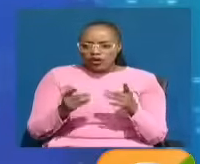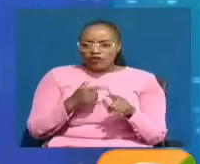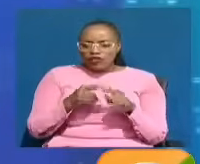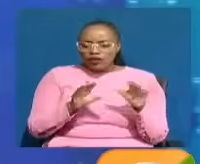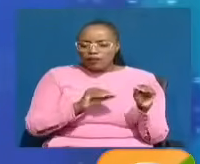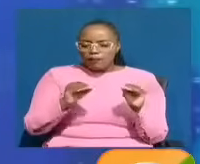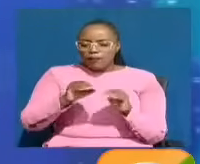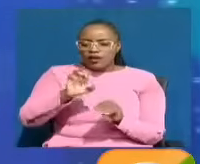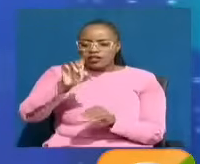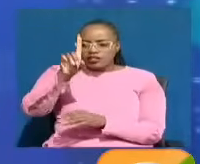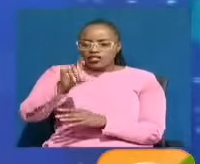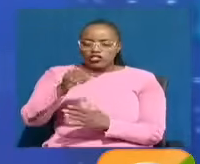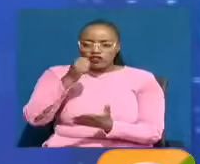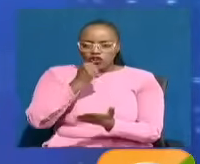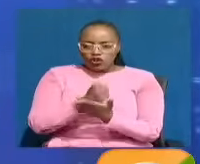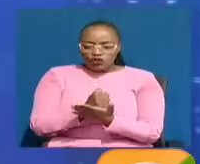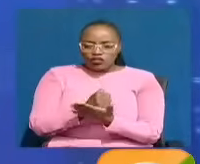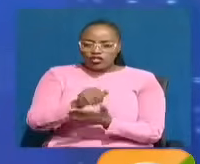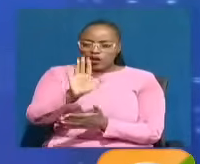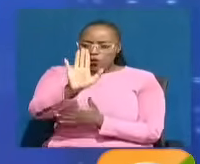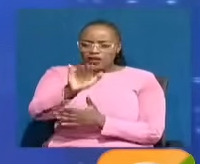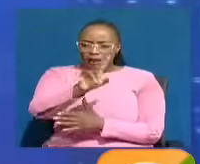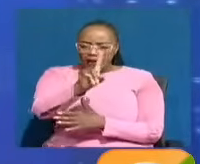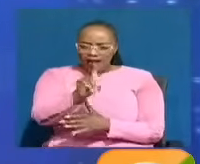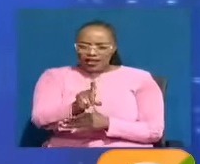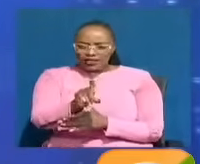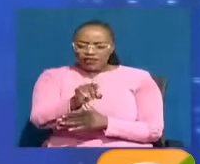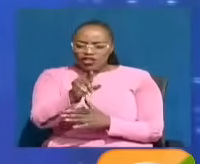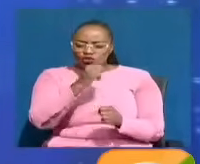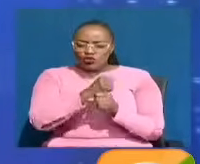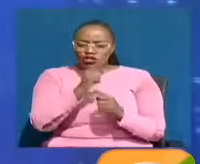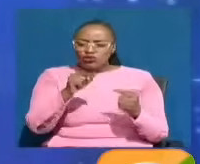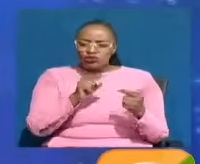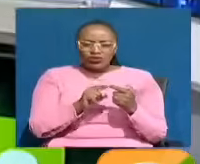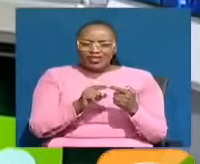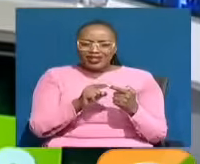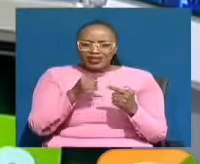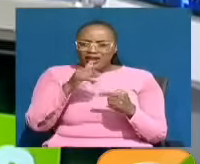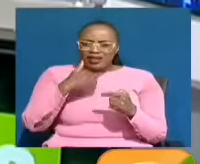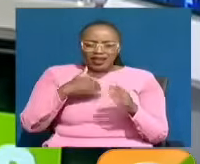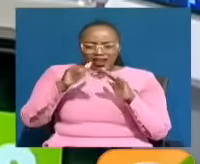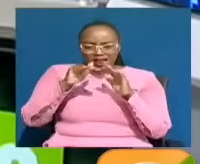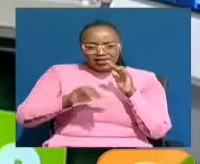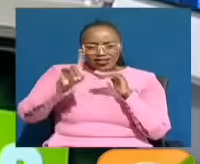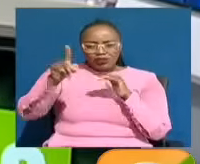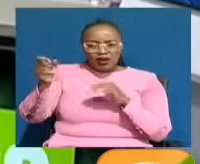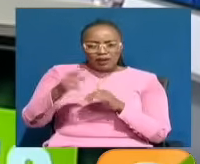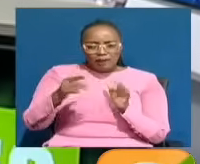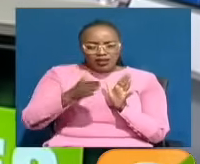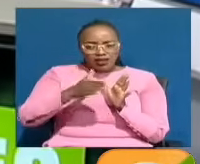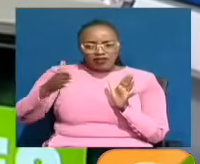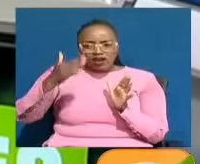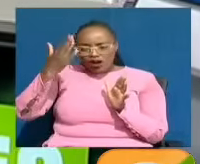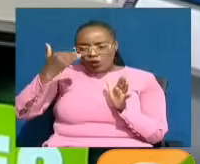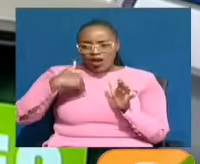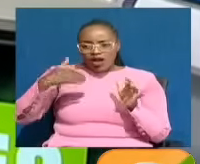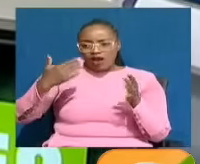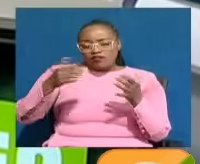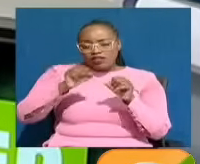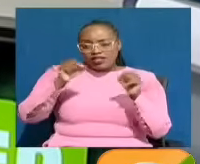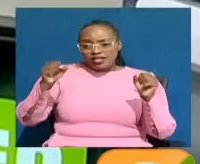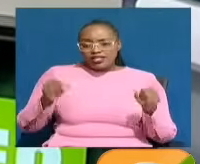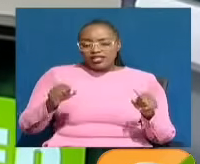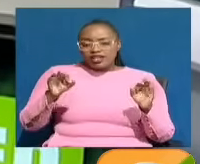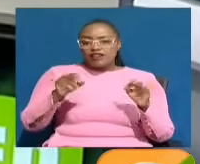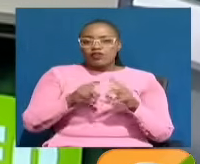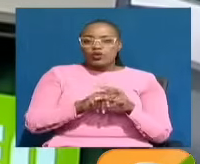the executive office, for example. Can I ask you when you're going to do this? Because you have less than a month. Yeah, because our system, maybe if we